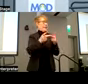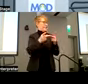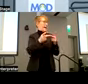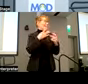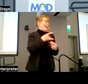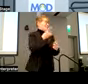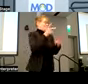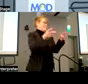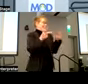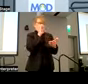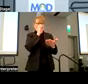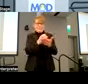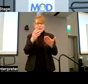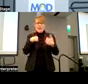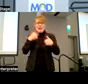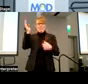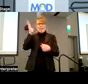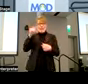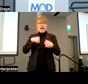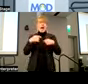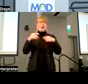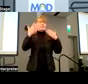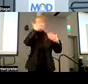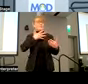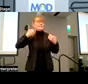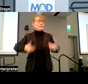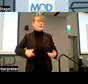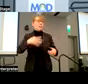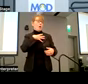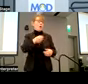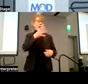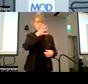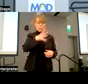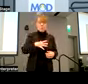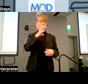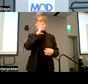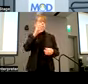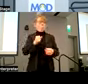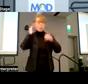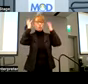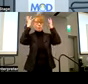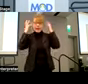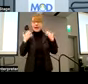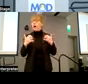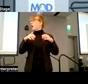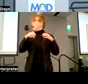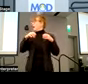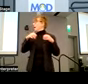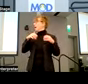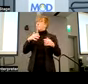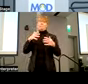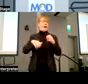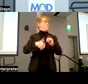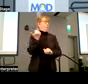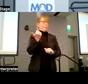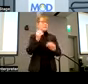my visual description is I'm a white woman. Unlike Mary, I just own the gray hair. I own the age. I say my most